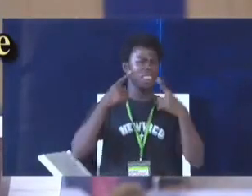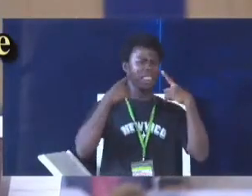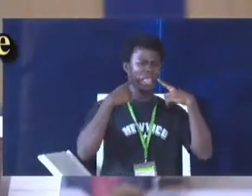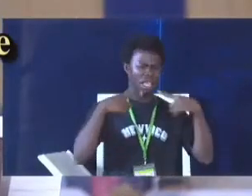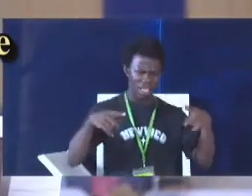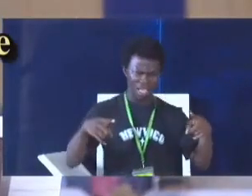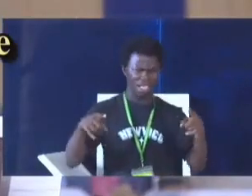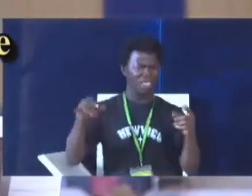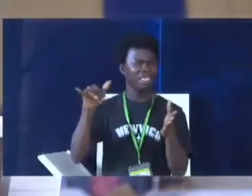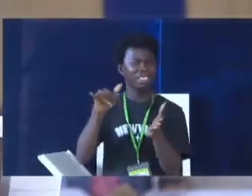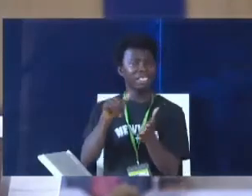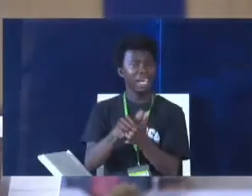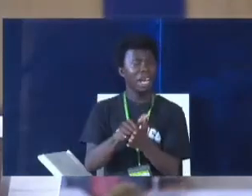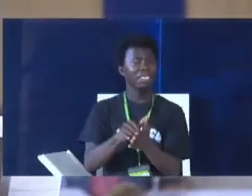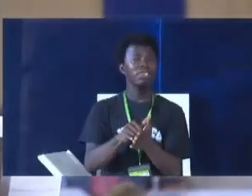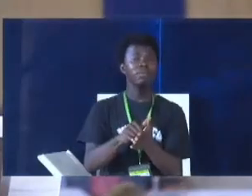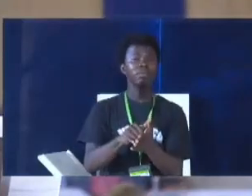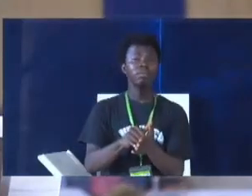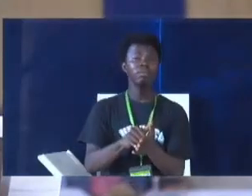that as